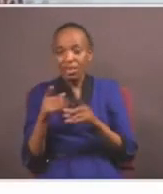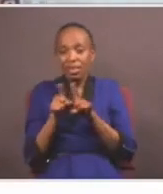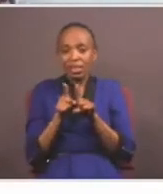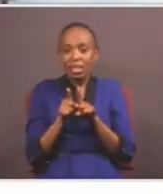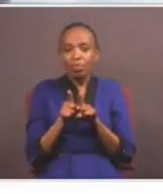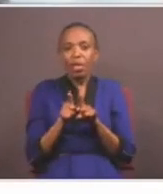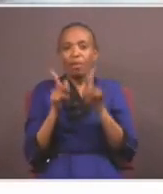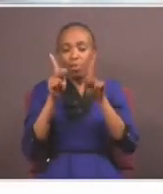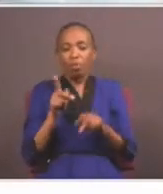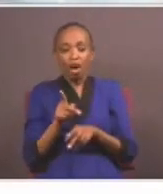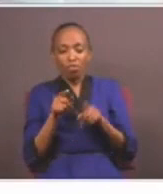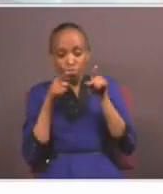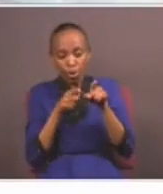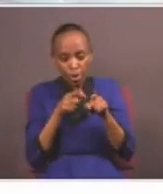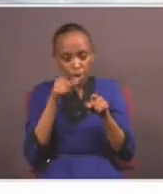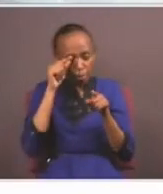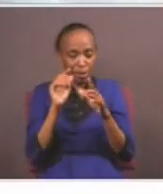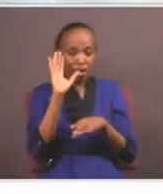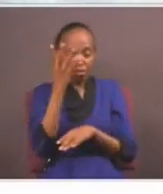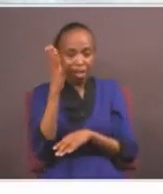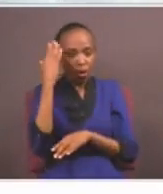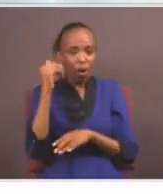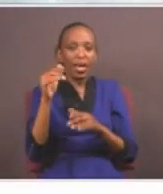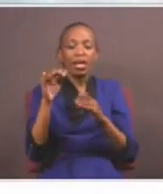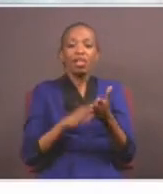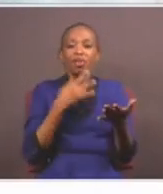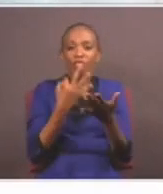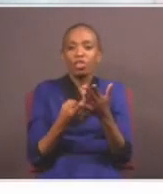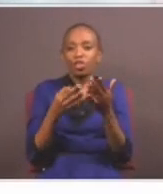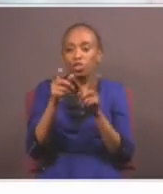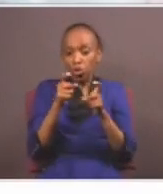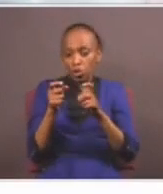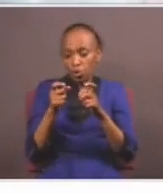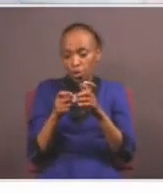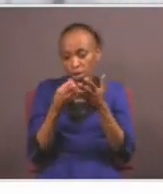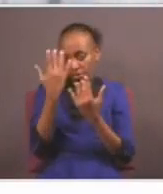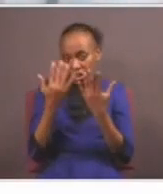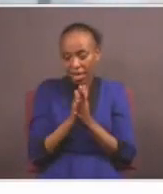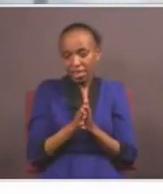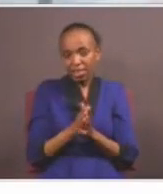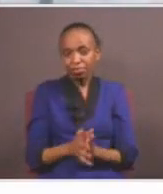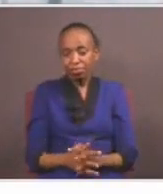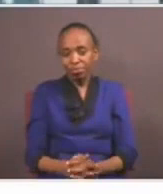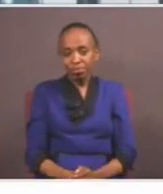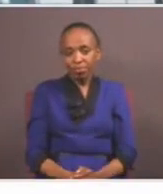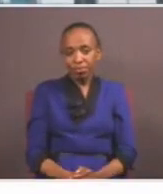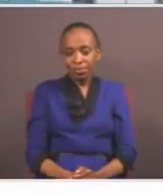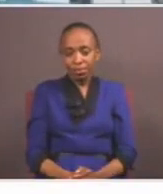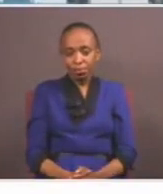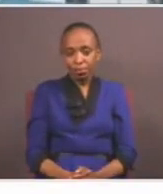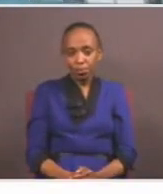the Mombasa Fire Brigade for failing to contain the inferno on time, leading to the deaths of two children.